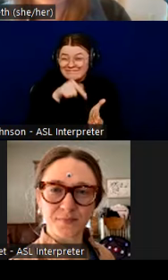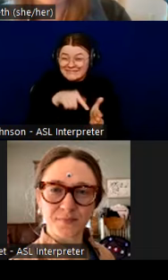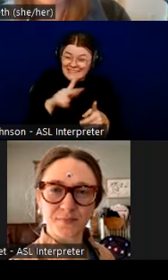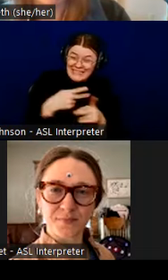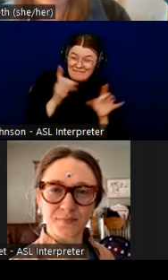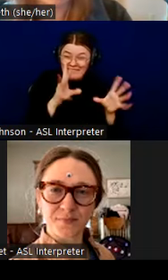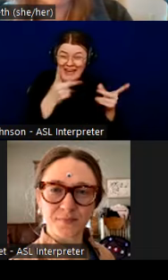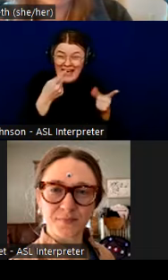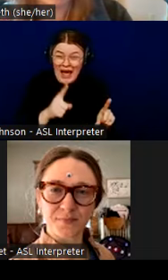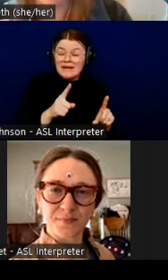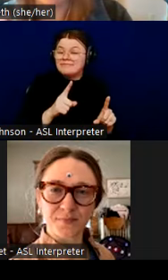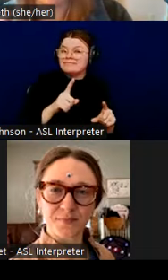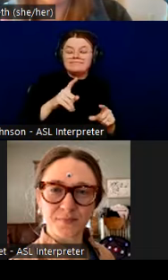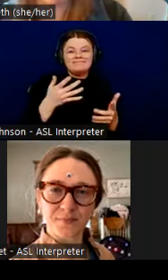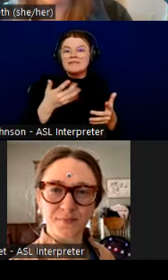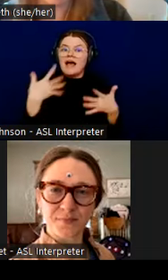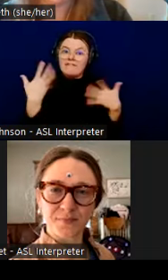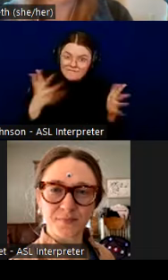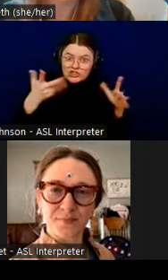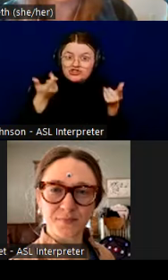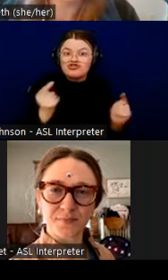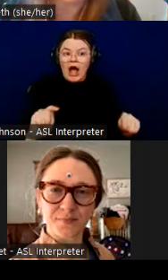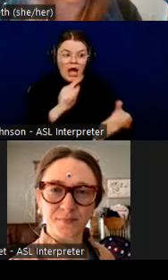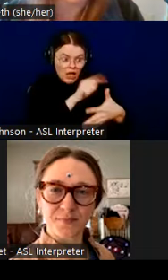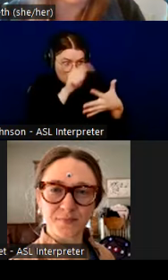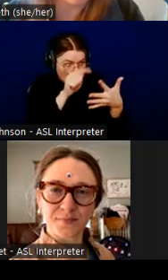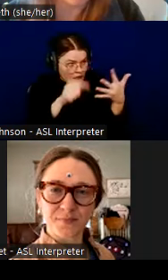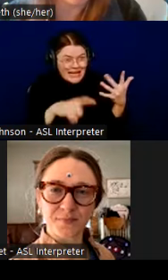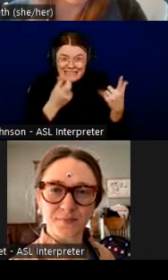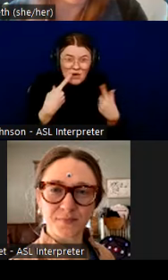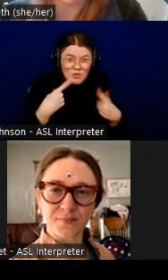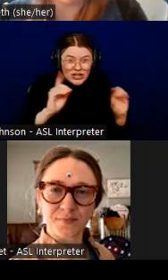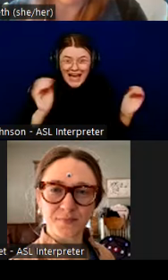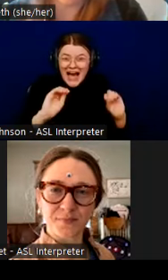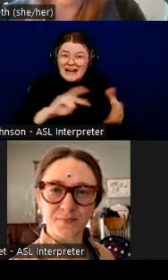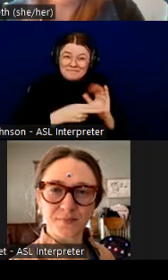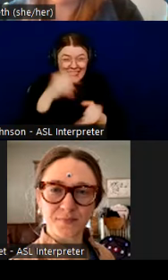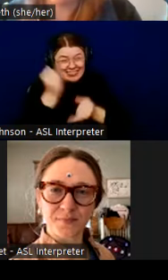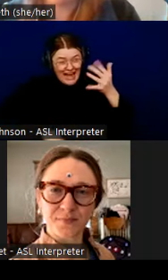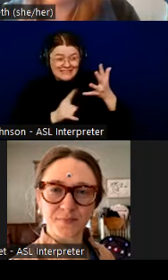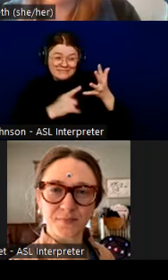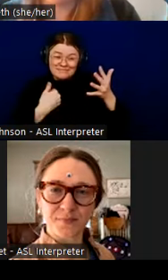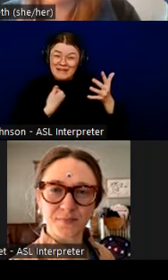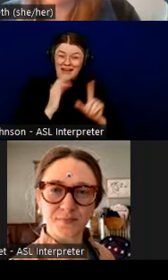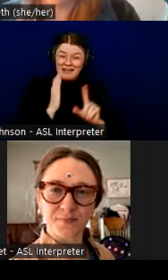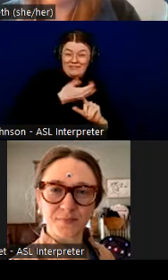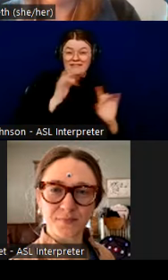the integrity that an abuser has systematically destroyed over the course of the relationship.